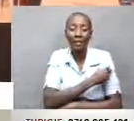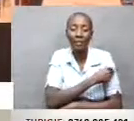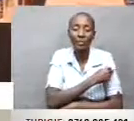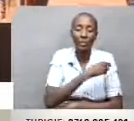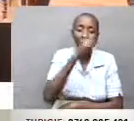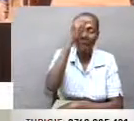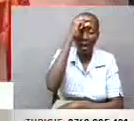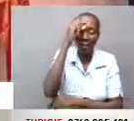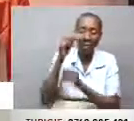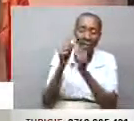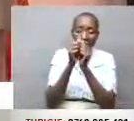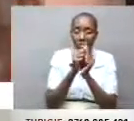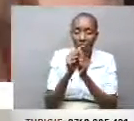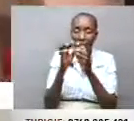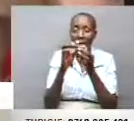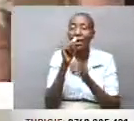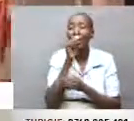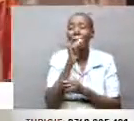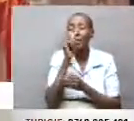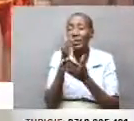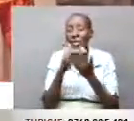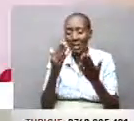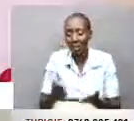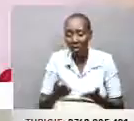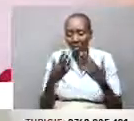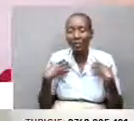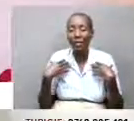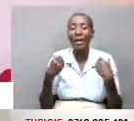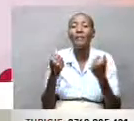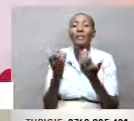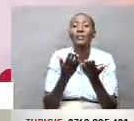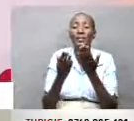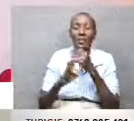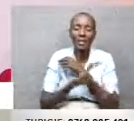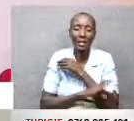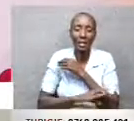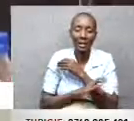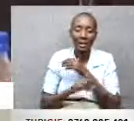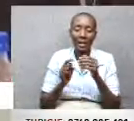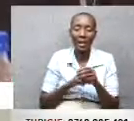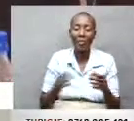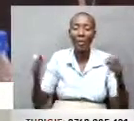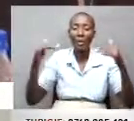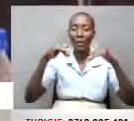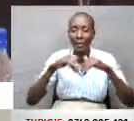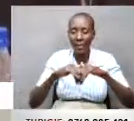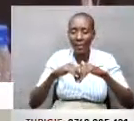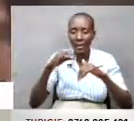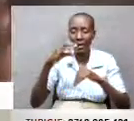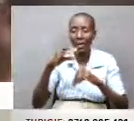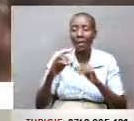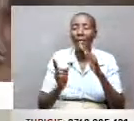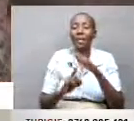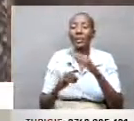na sekta ya kibinafsi kuboresha huduma ya afya nchini. Katika kongamano la Wizara ya Afya na sekta ya